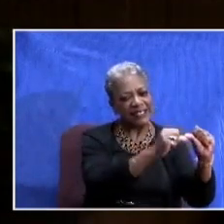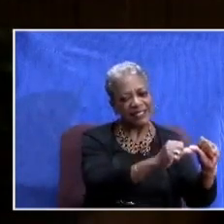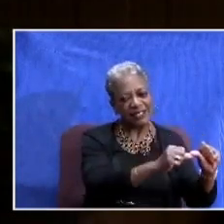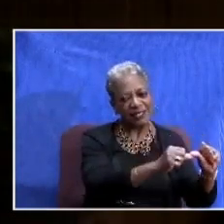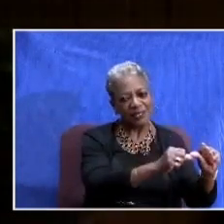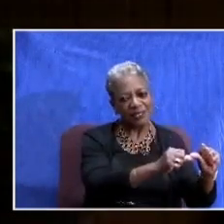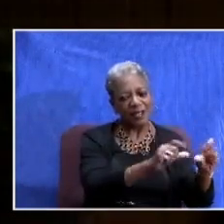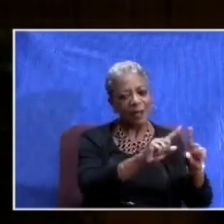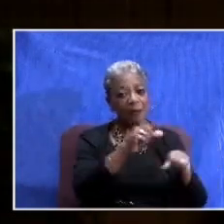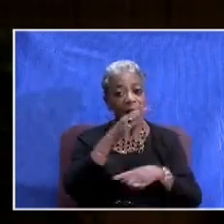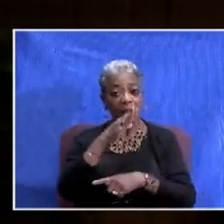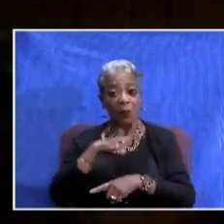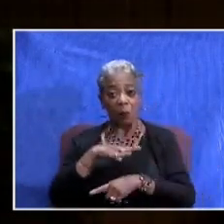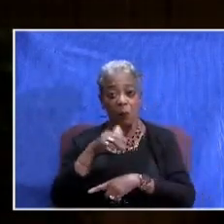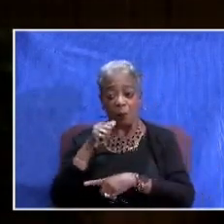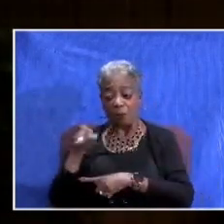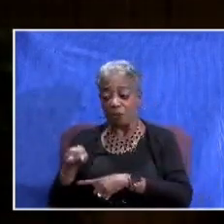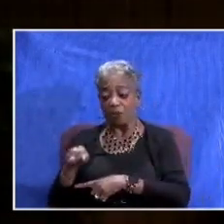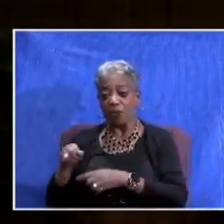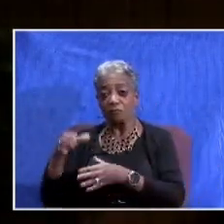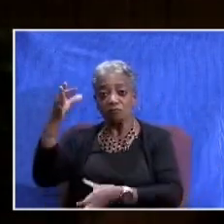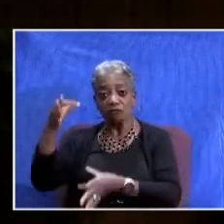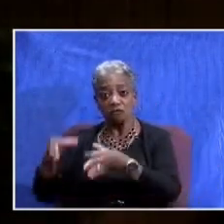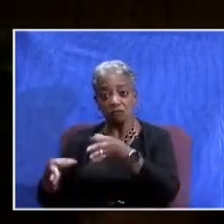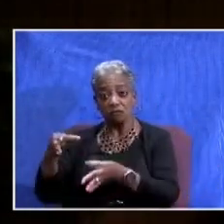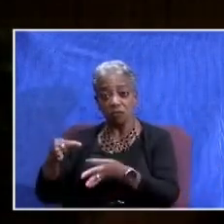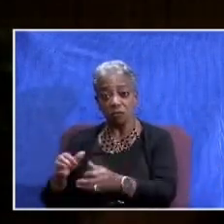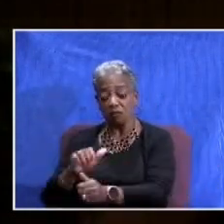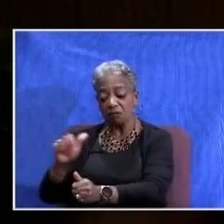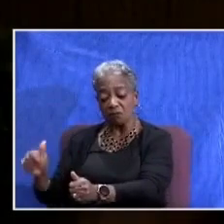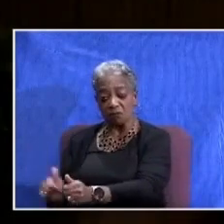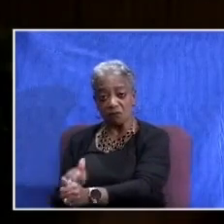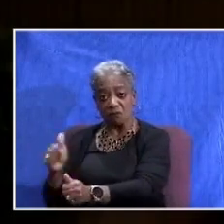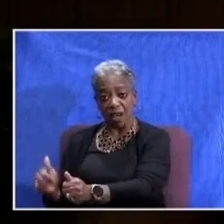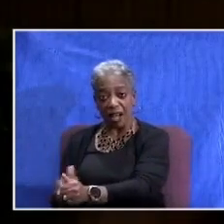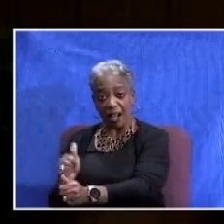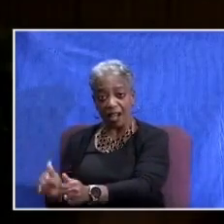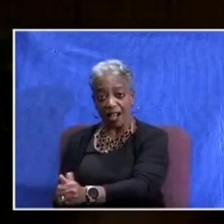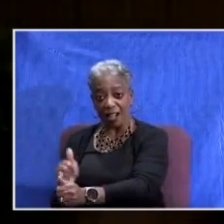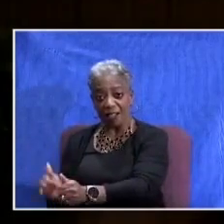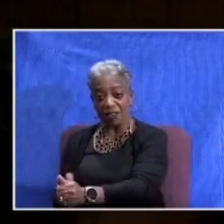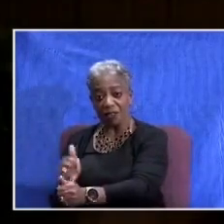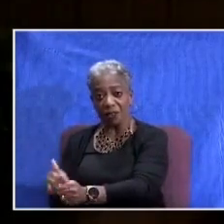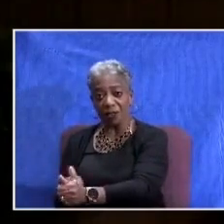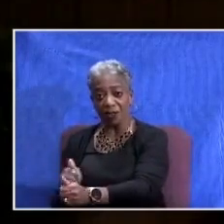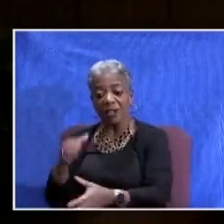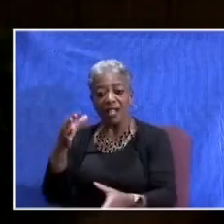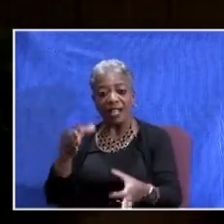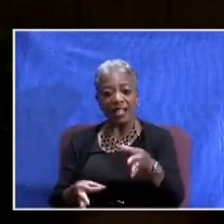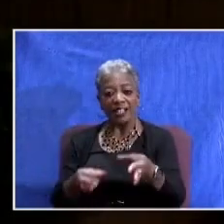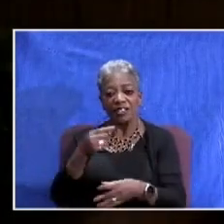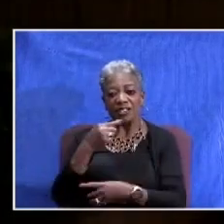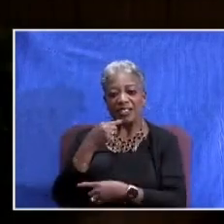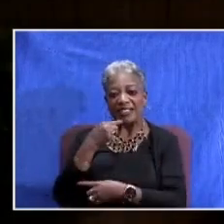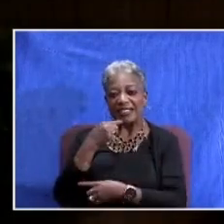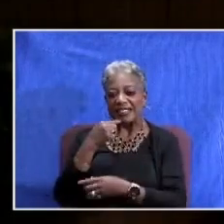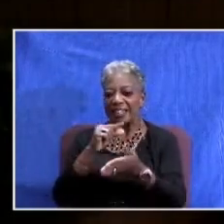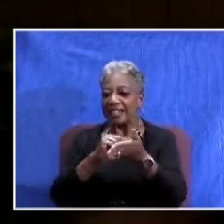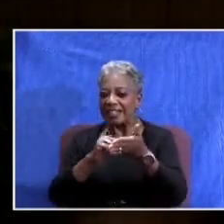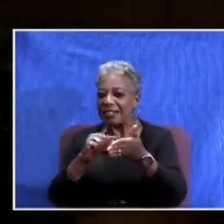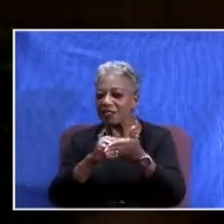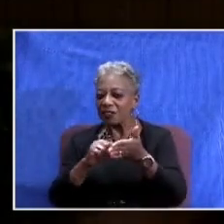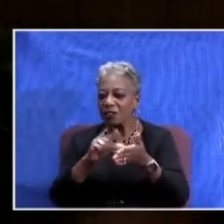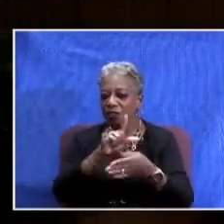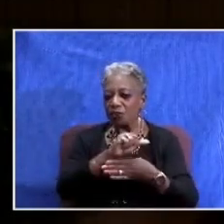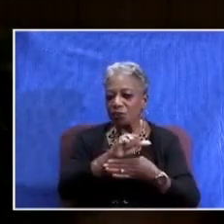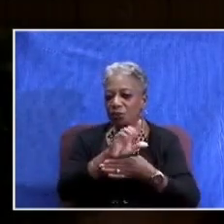And the woman kept on following the judge. And the judge says, in fact, in verses 4 and 5 of chapter